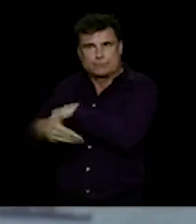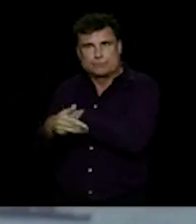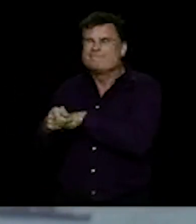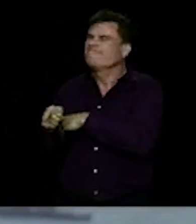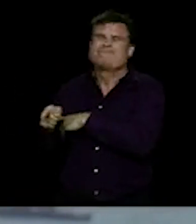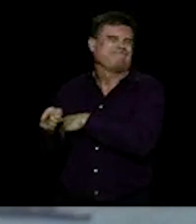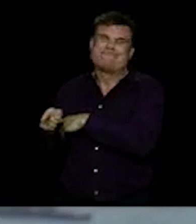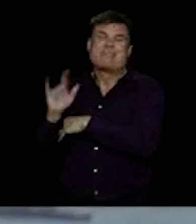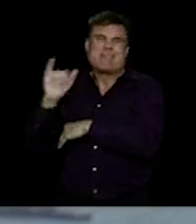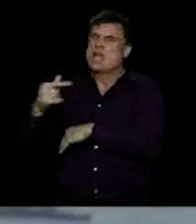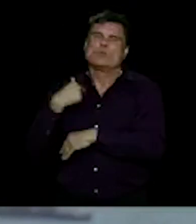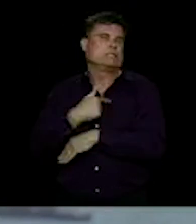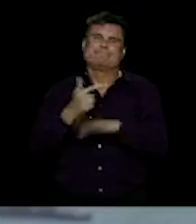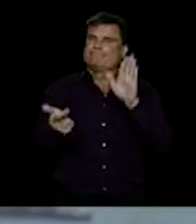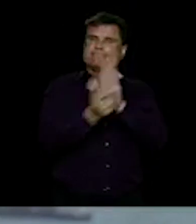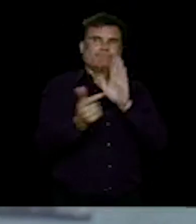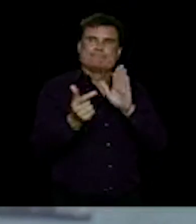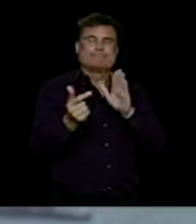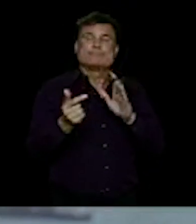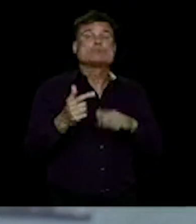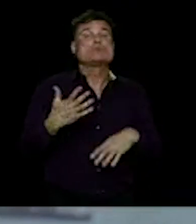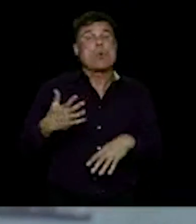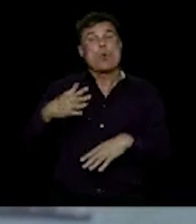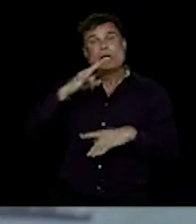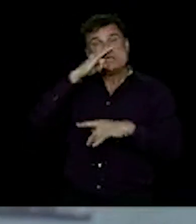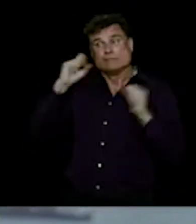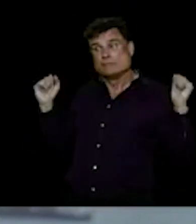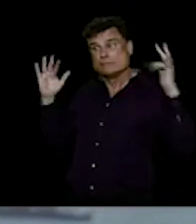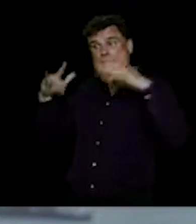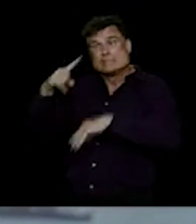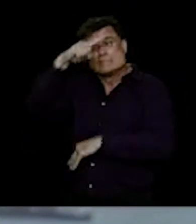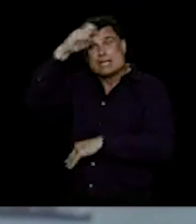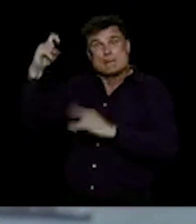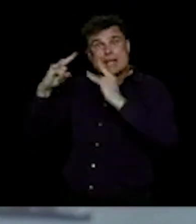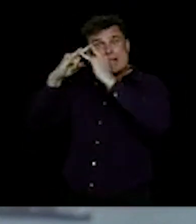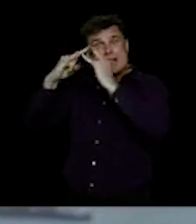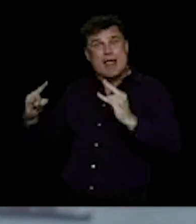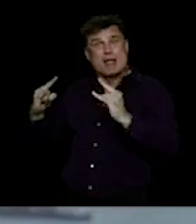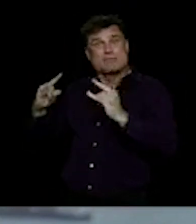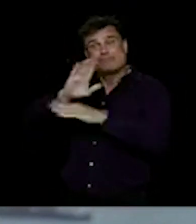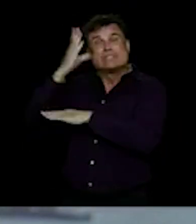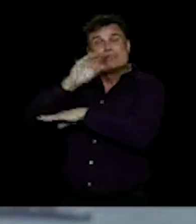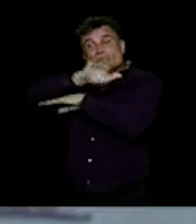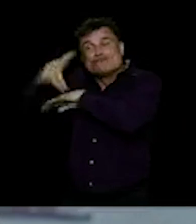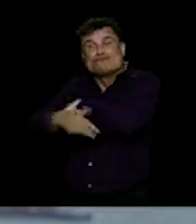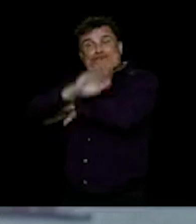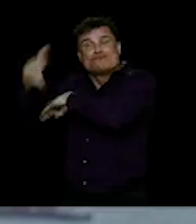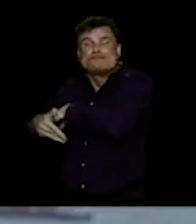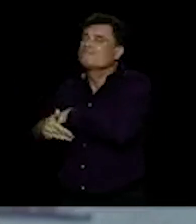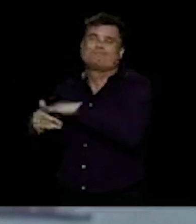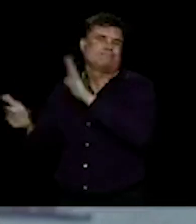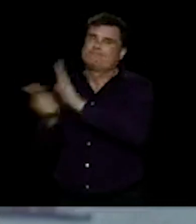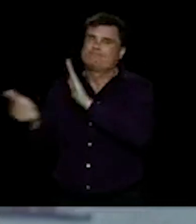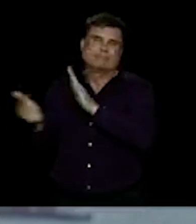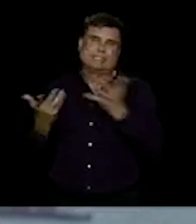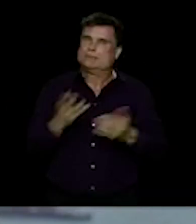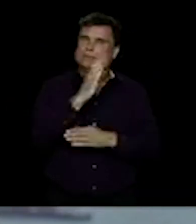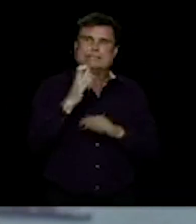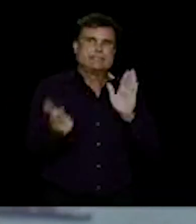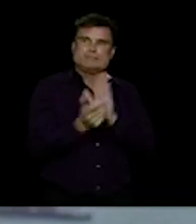come from a point of understanding risk. And so we have not allowed overnight summer camps, similar to the one